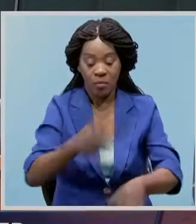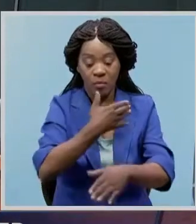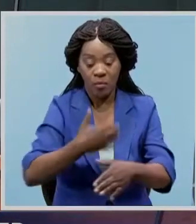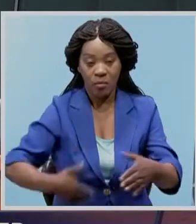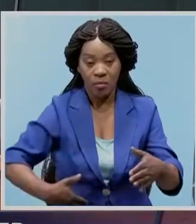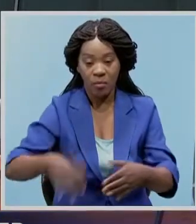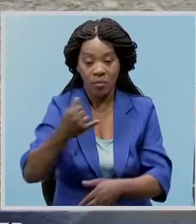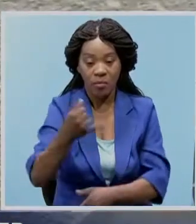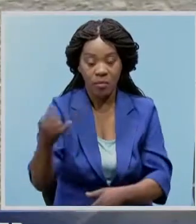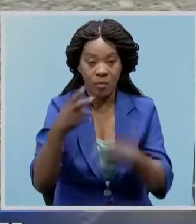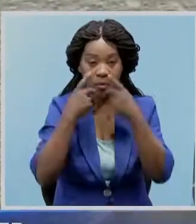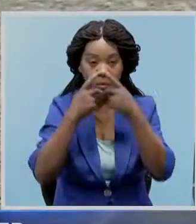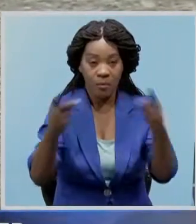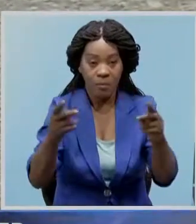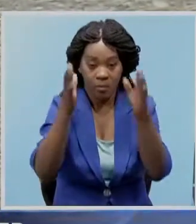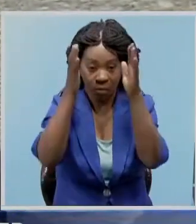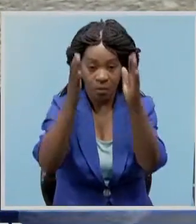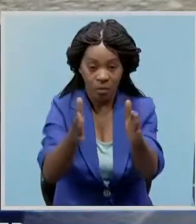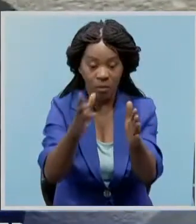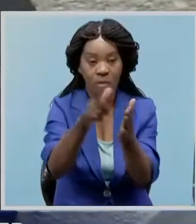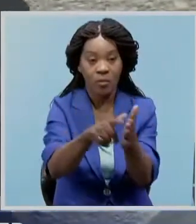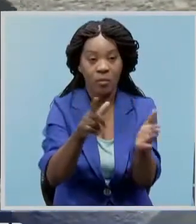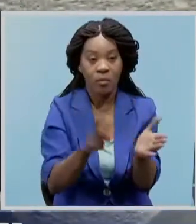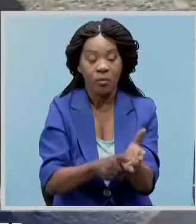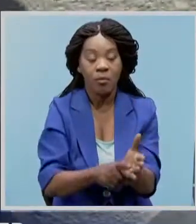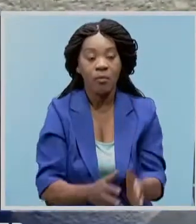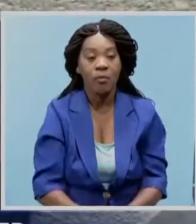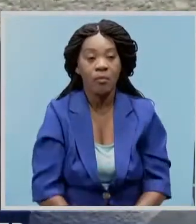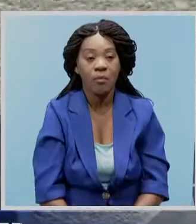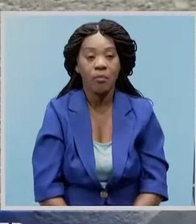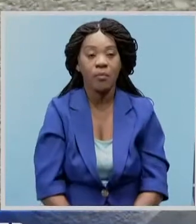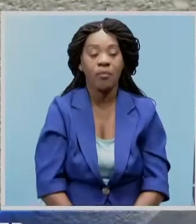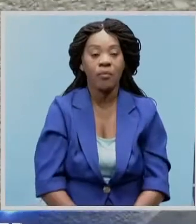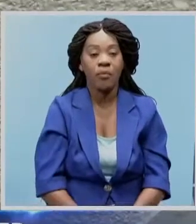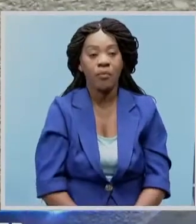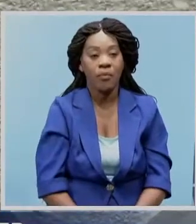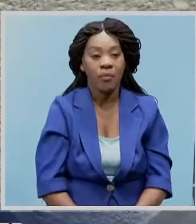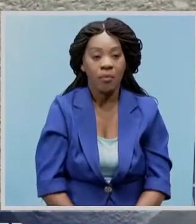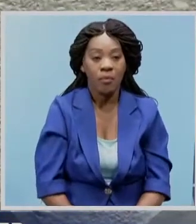Public Order Act. This nation is experiencing or has witnessed